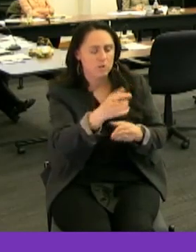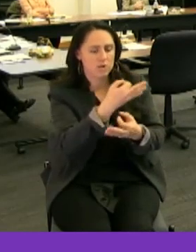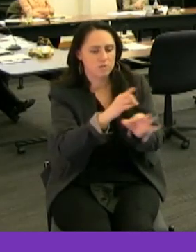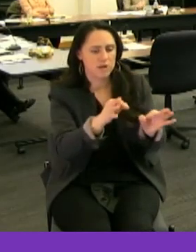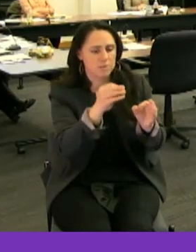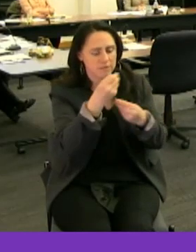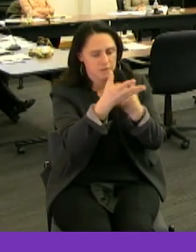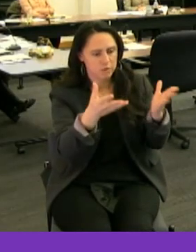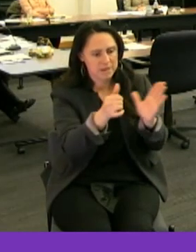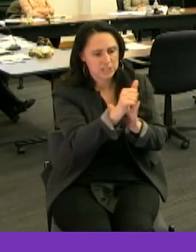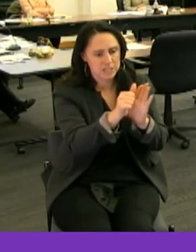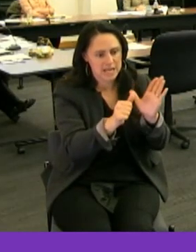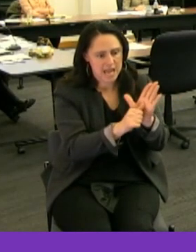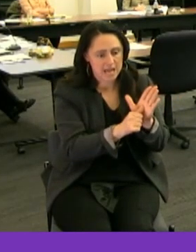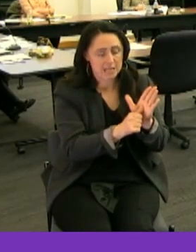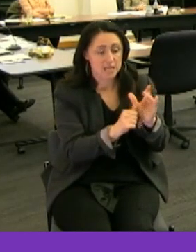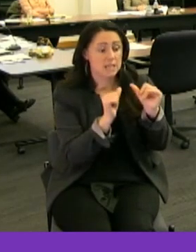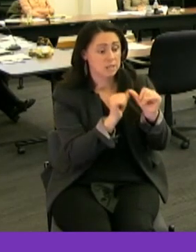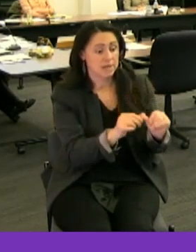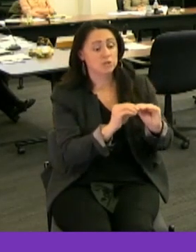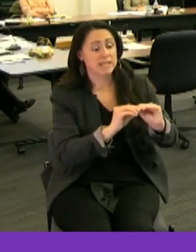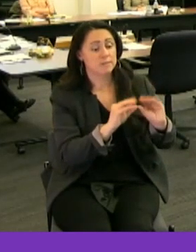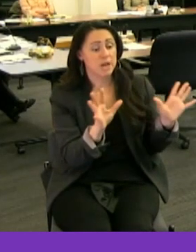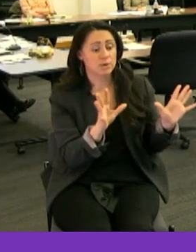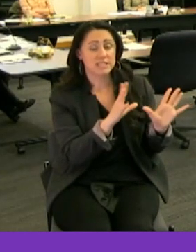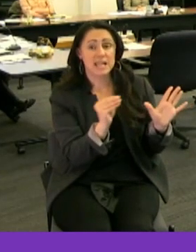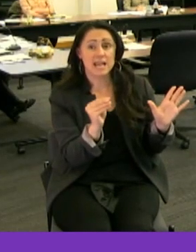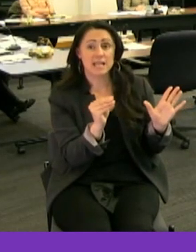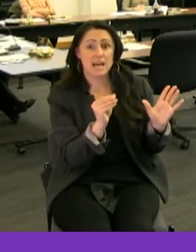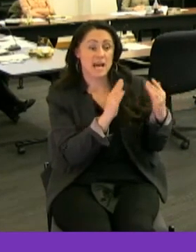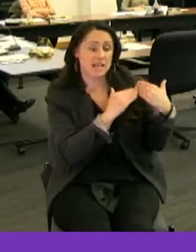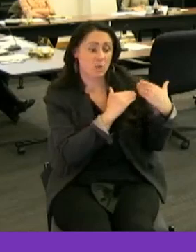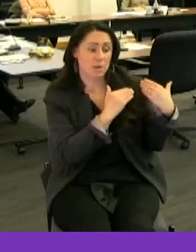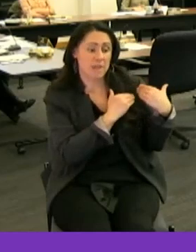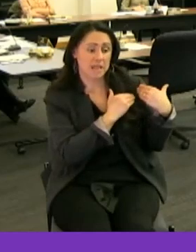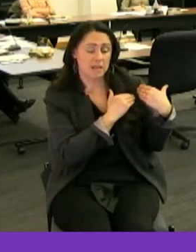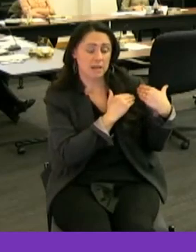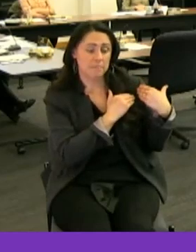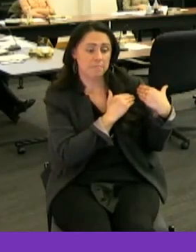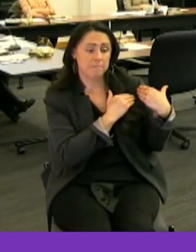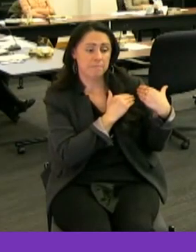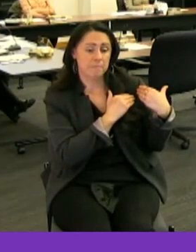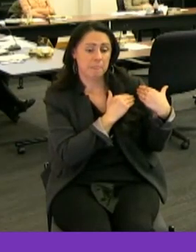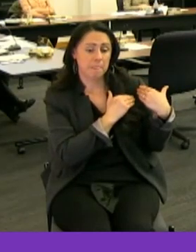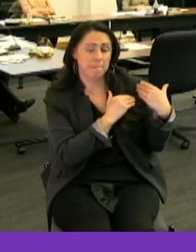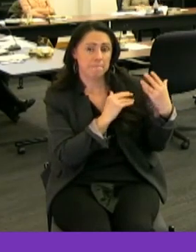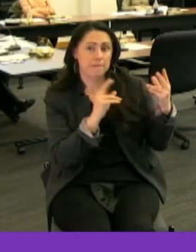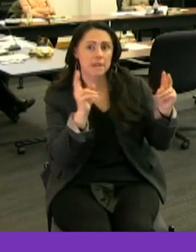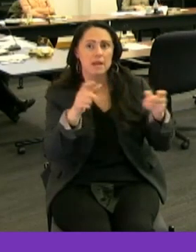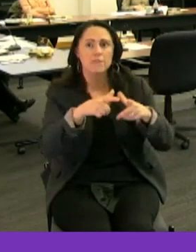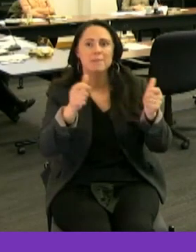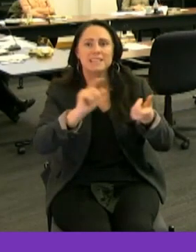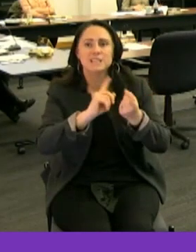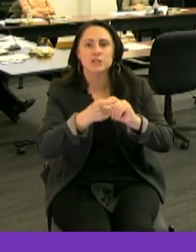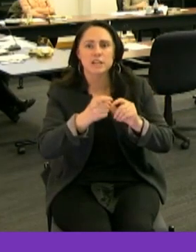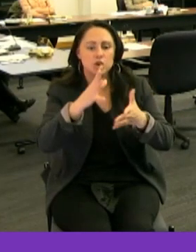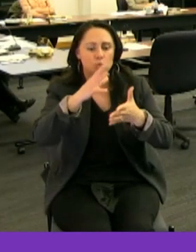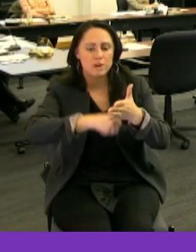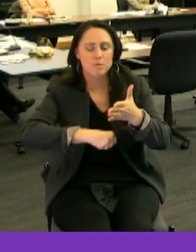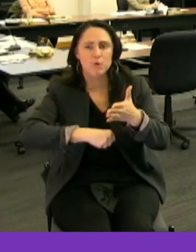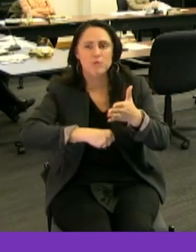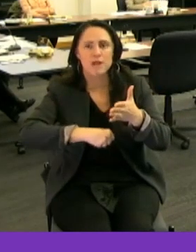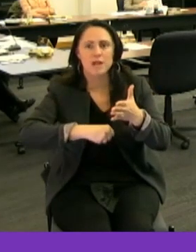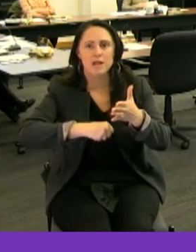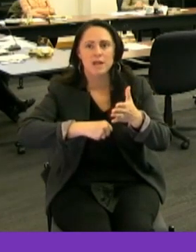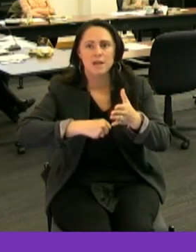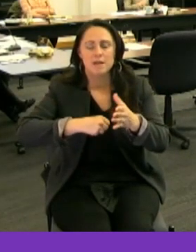of Information Act to maintain transparency and accountability. The biggest change is that we'll remove the name